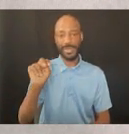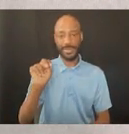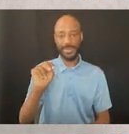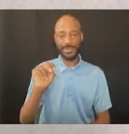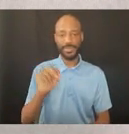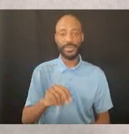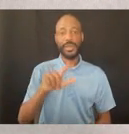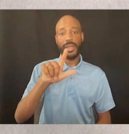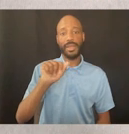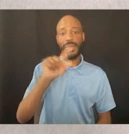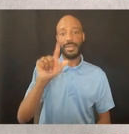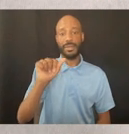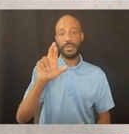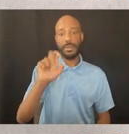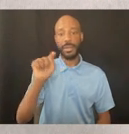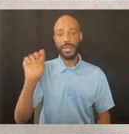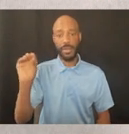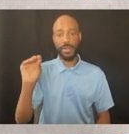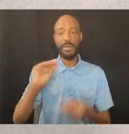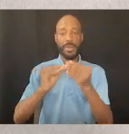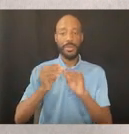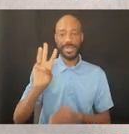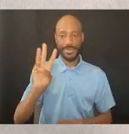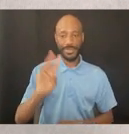That is Lazaretto number 6.